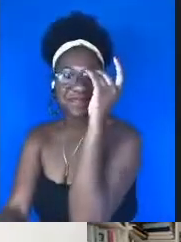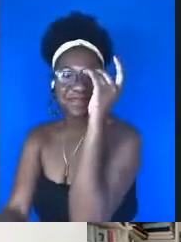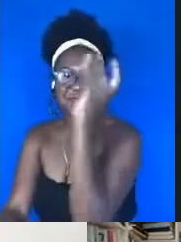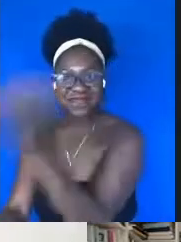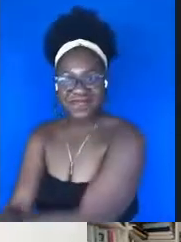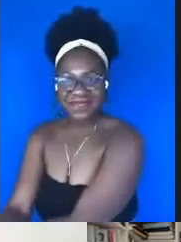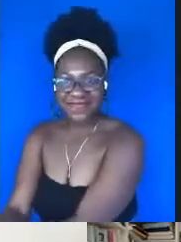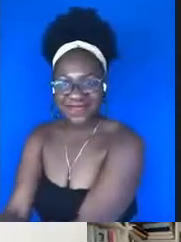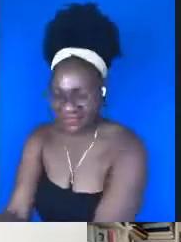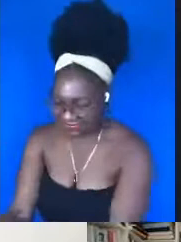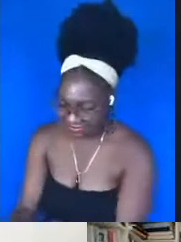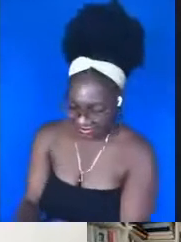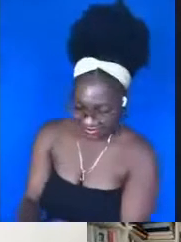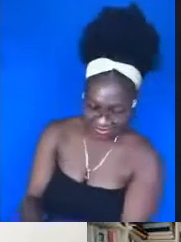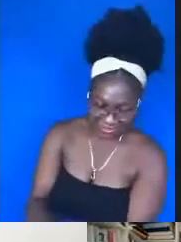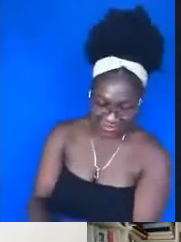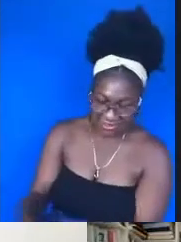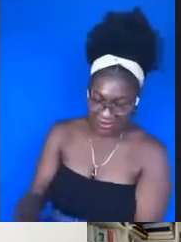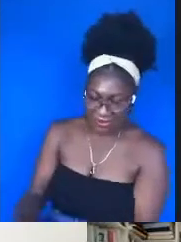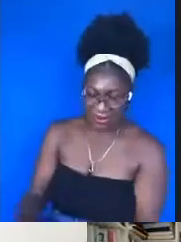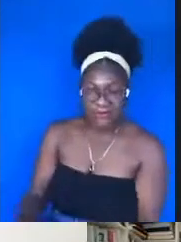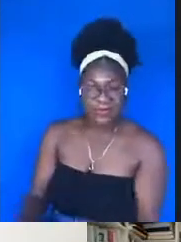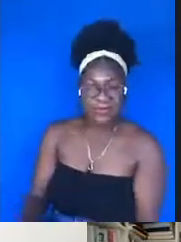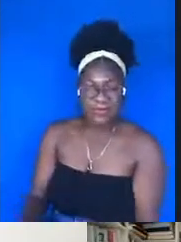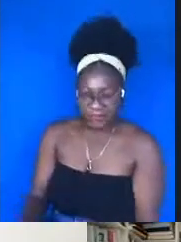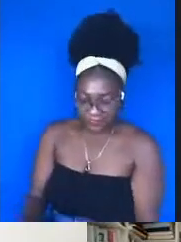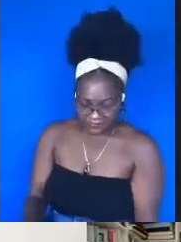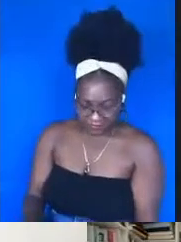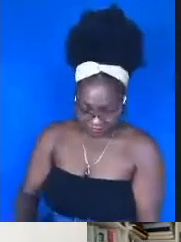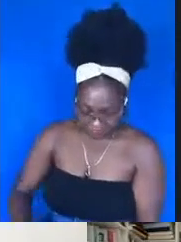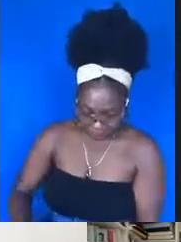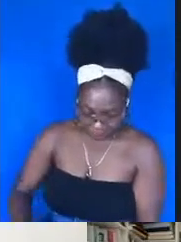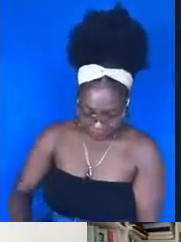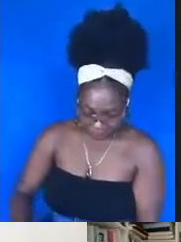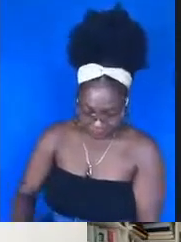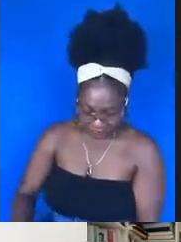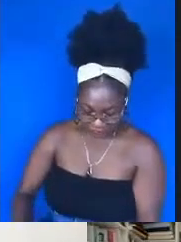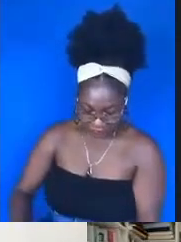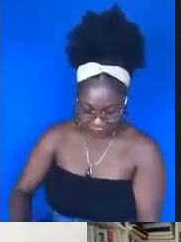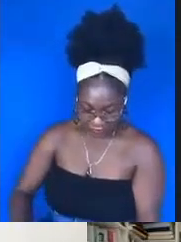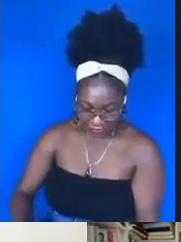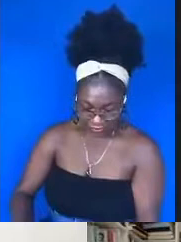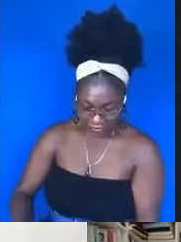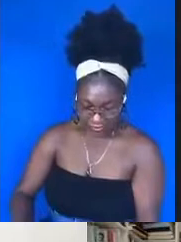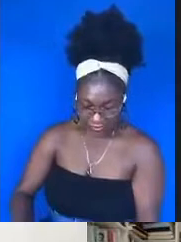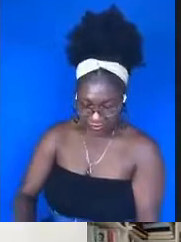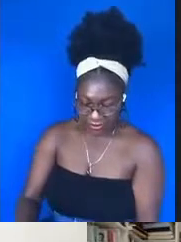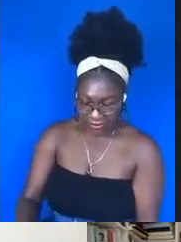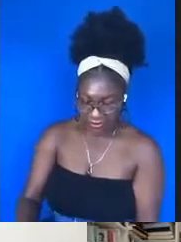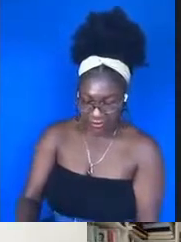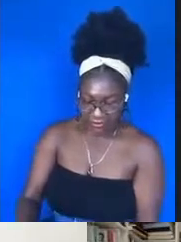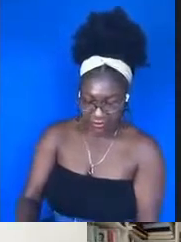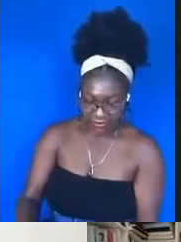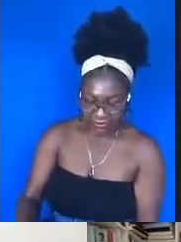Oh, thank you all. Migdalia, how was that experience for you, hearing, you know, your translated work?